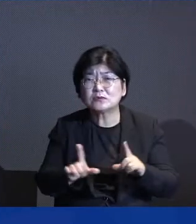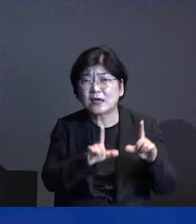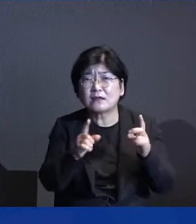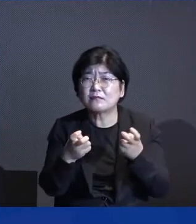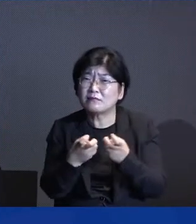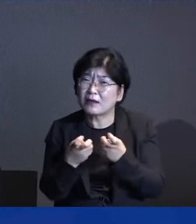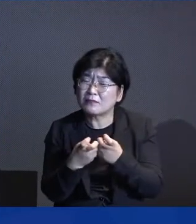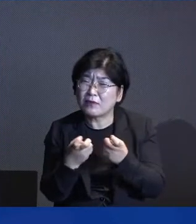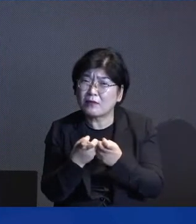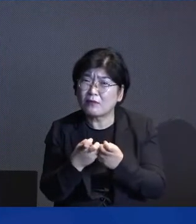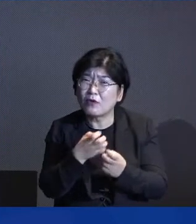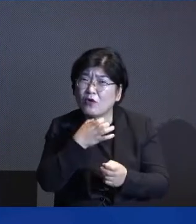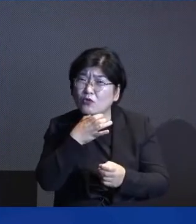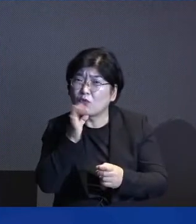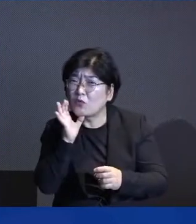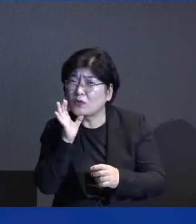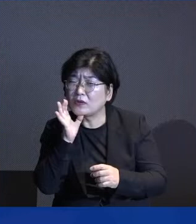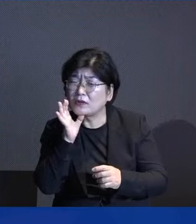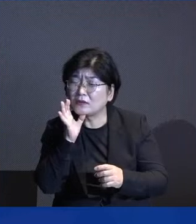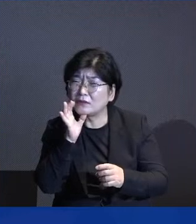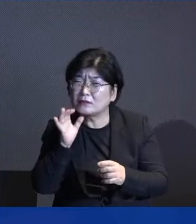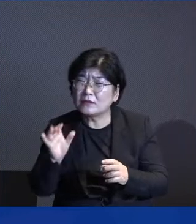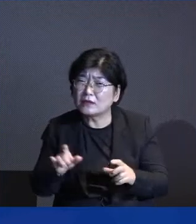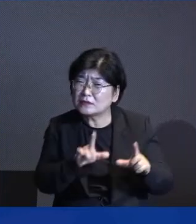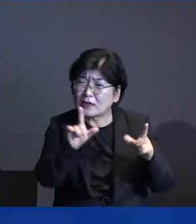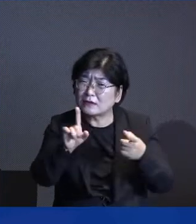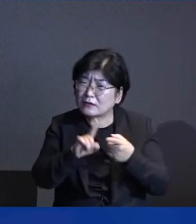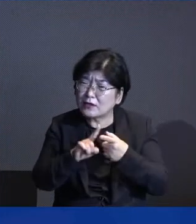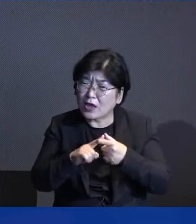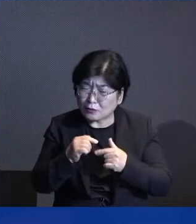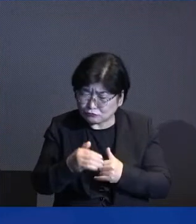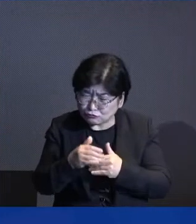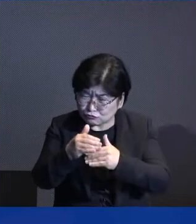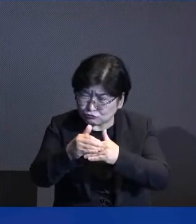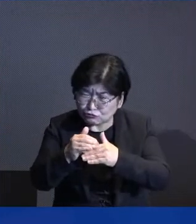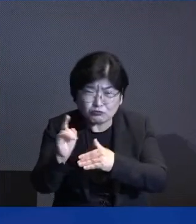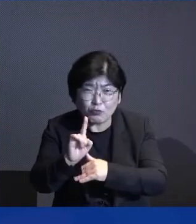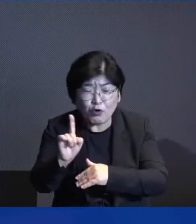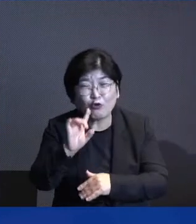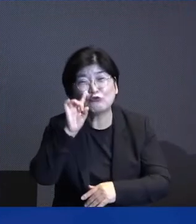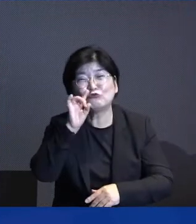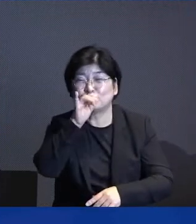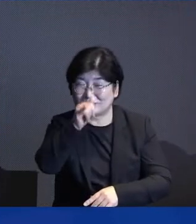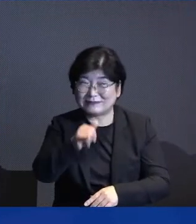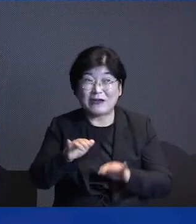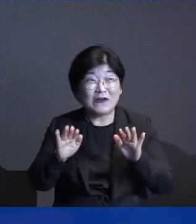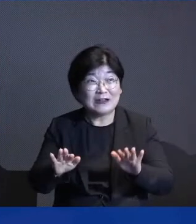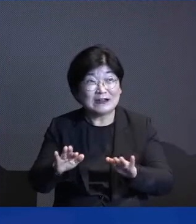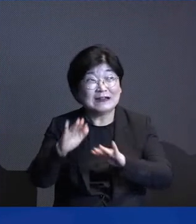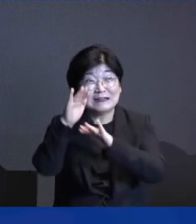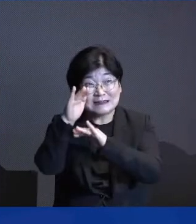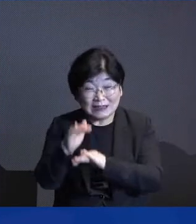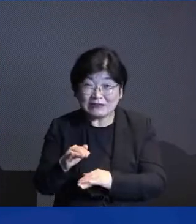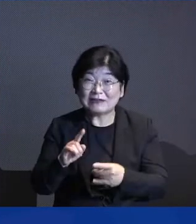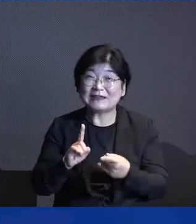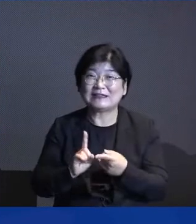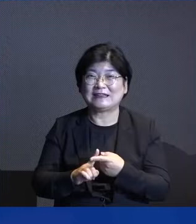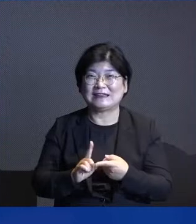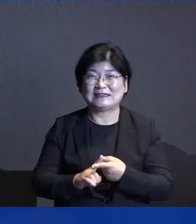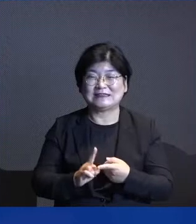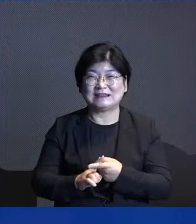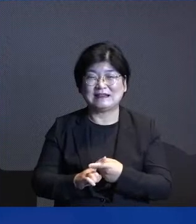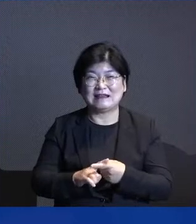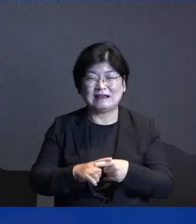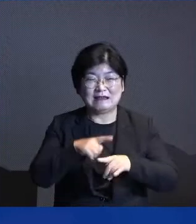life. It might be good to mention that my talk today is a bit far from any psychiatry or clinical